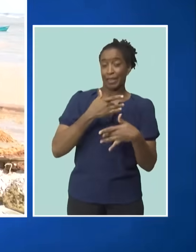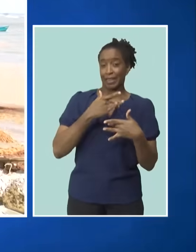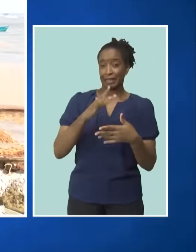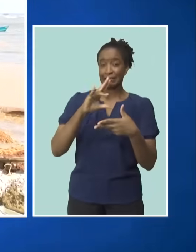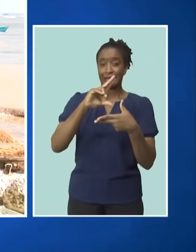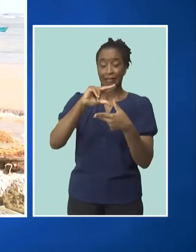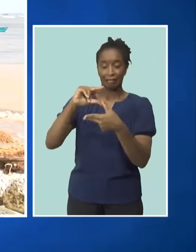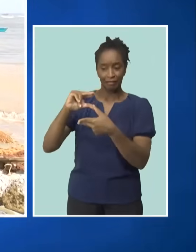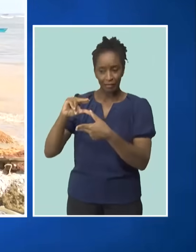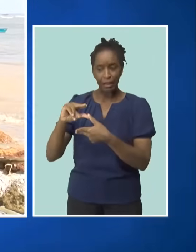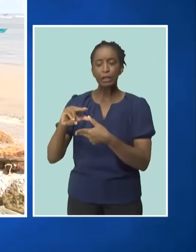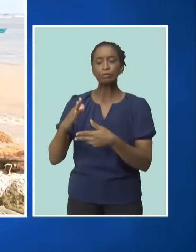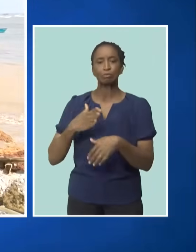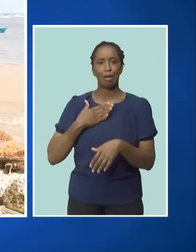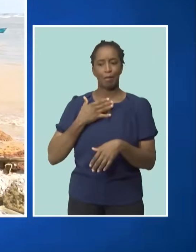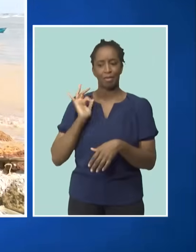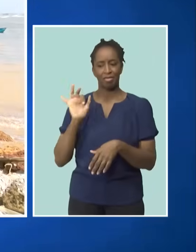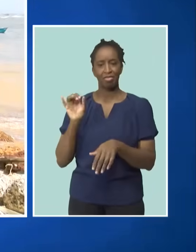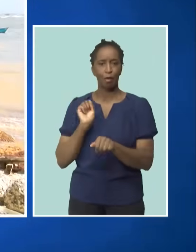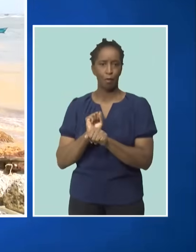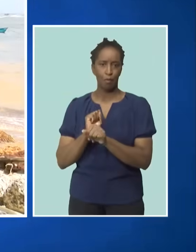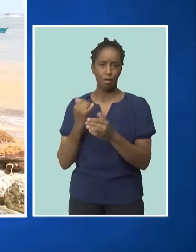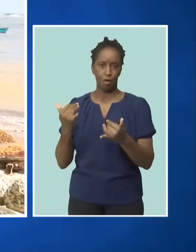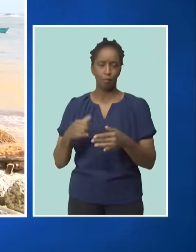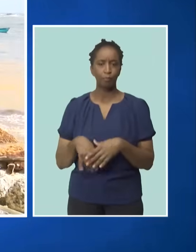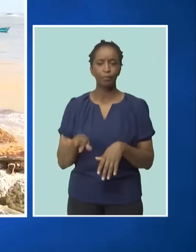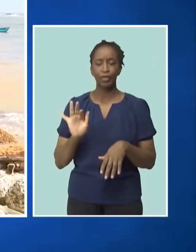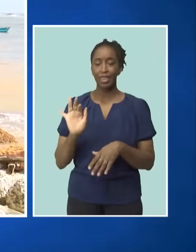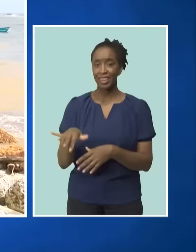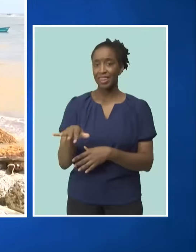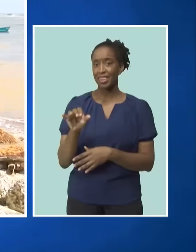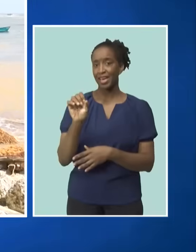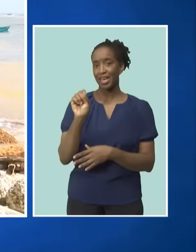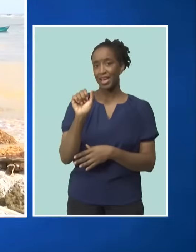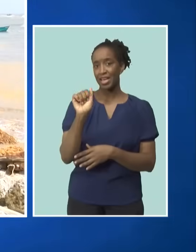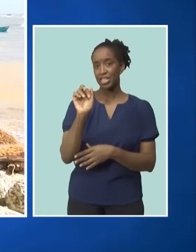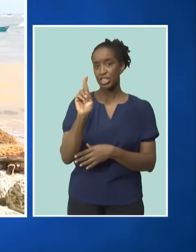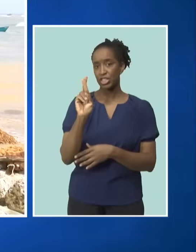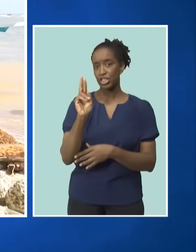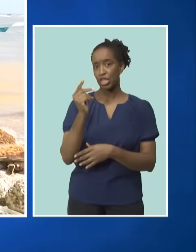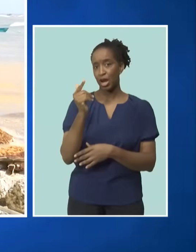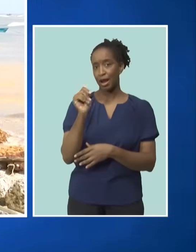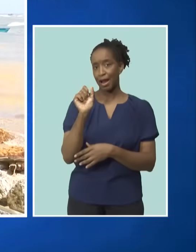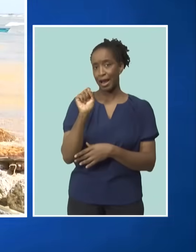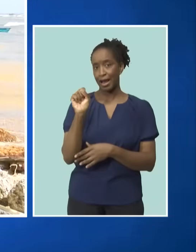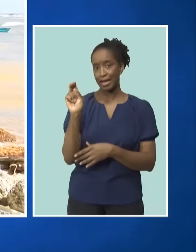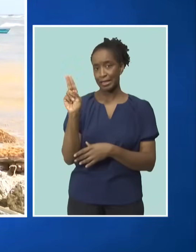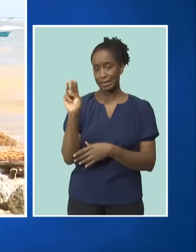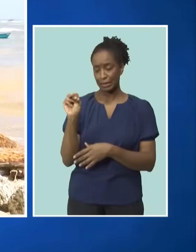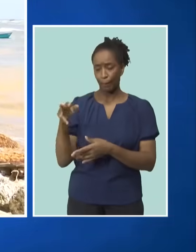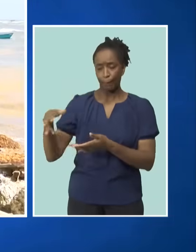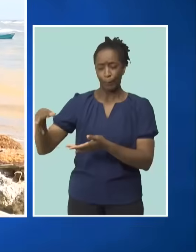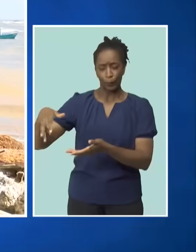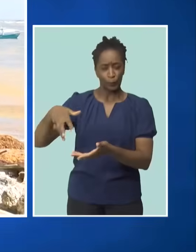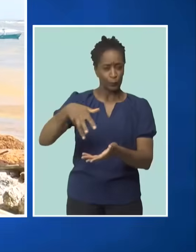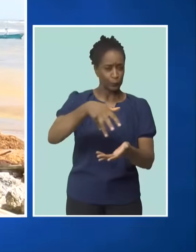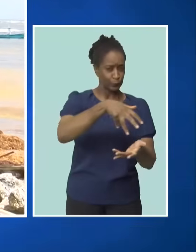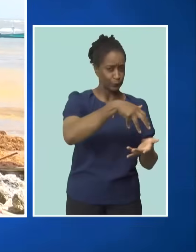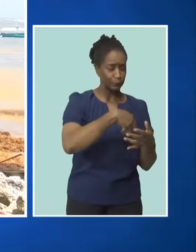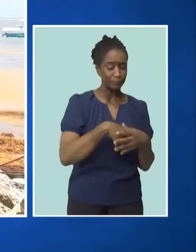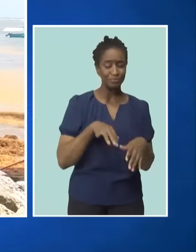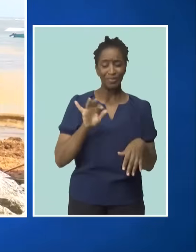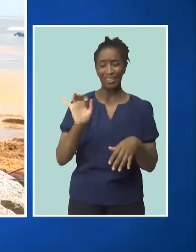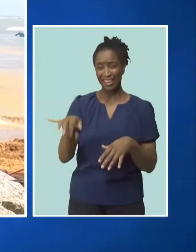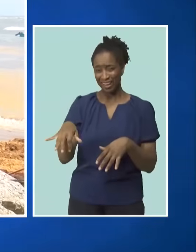okay, because if you see the state of how it stopped there now, you got to swim through that